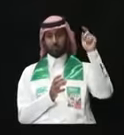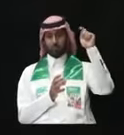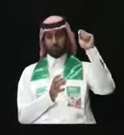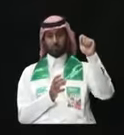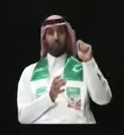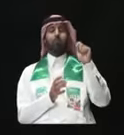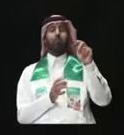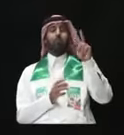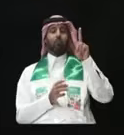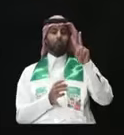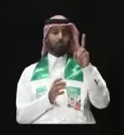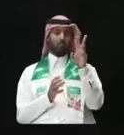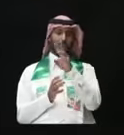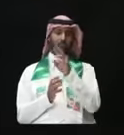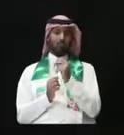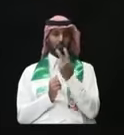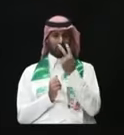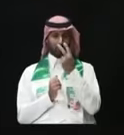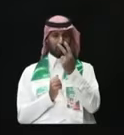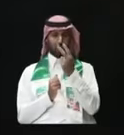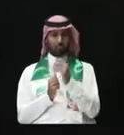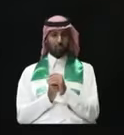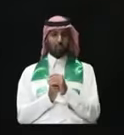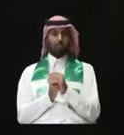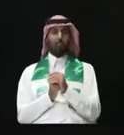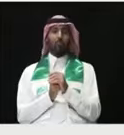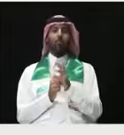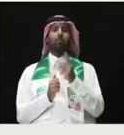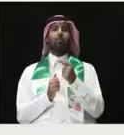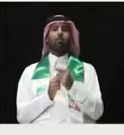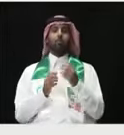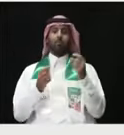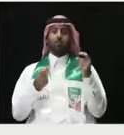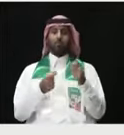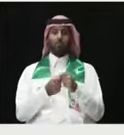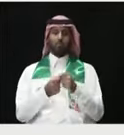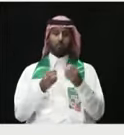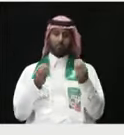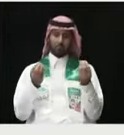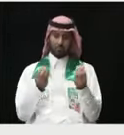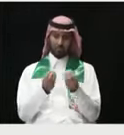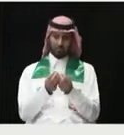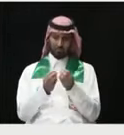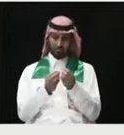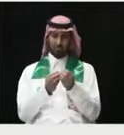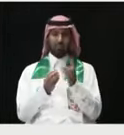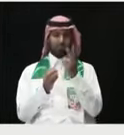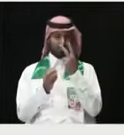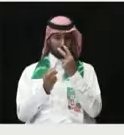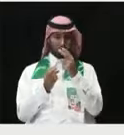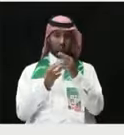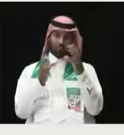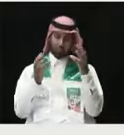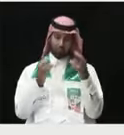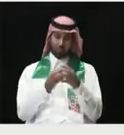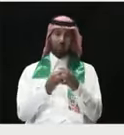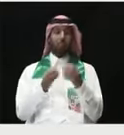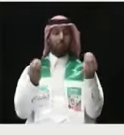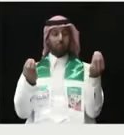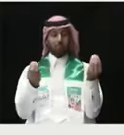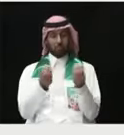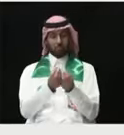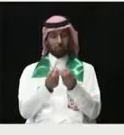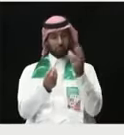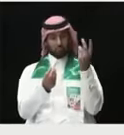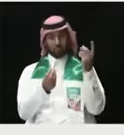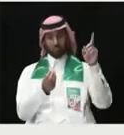Okay? Watched is the combination of the watch with did. Because we have a did, we